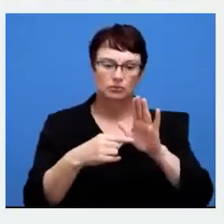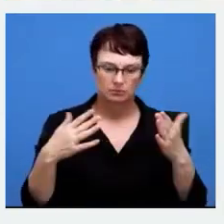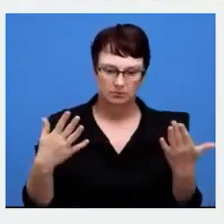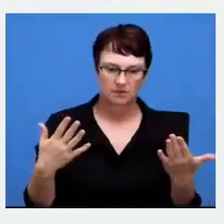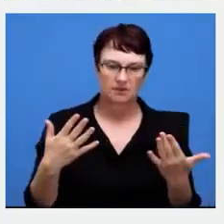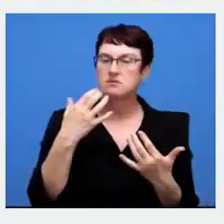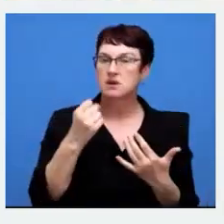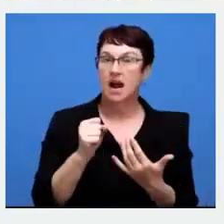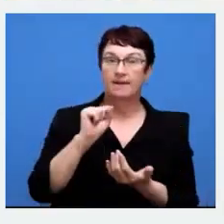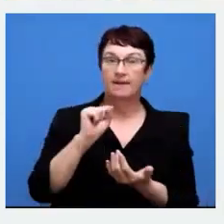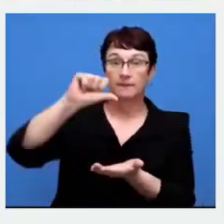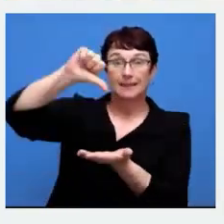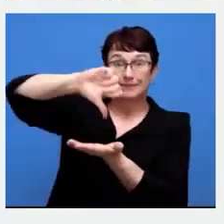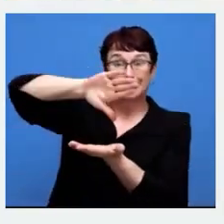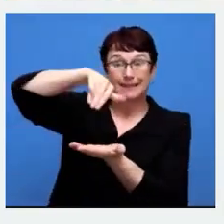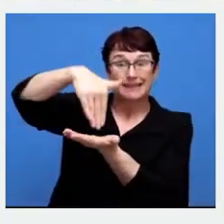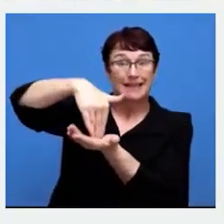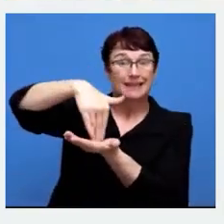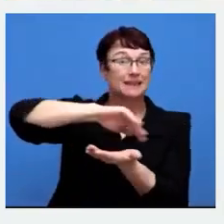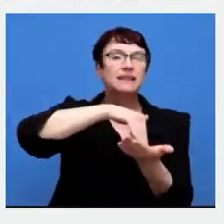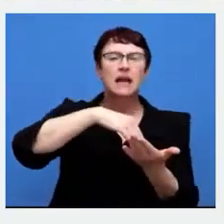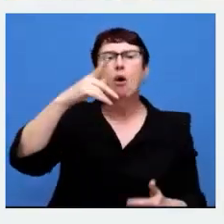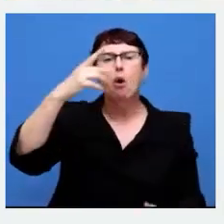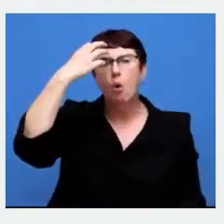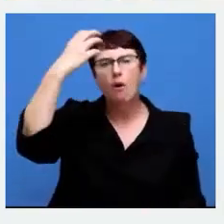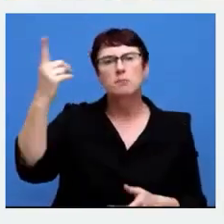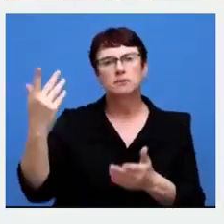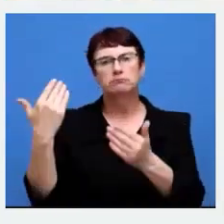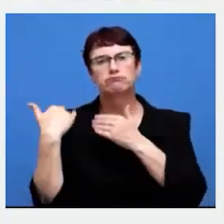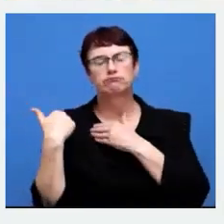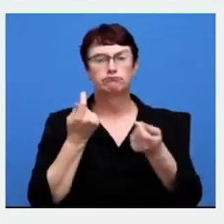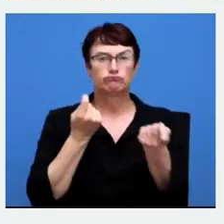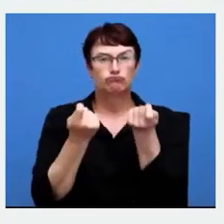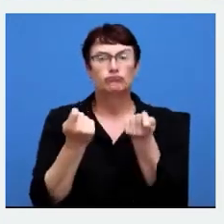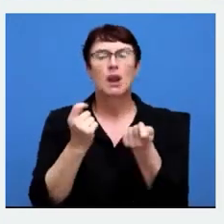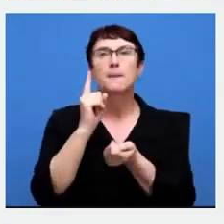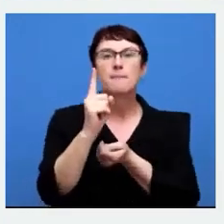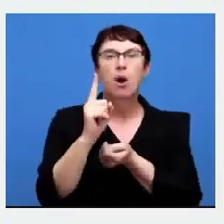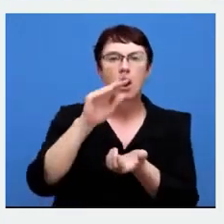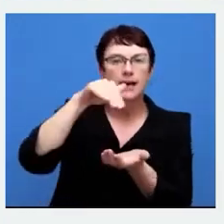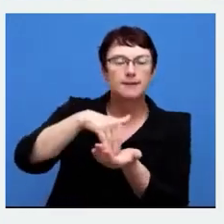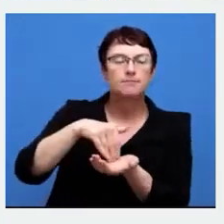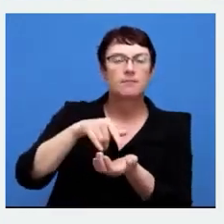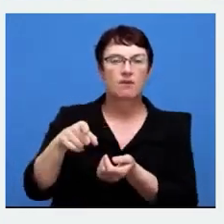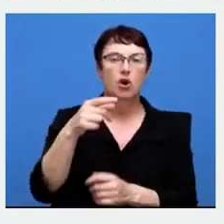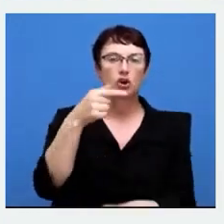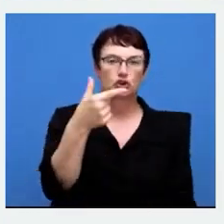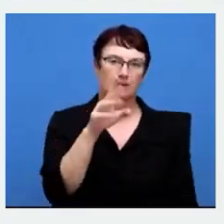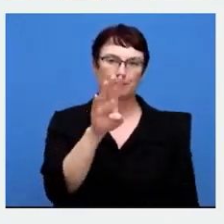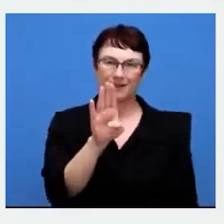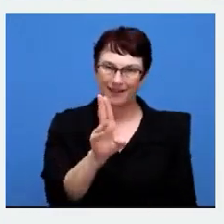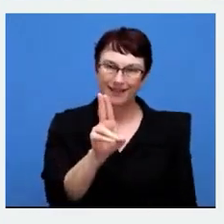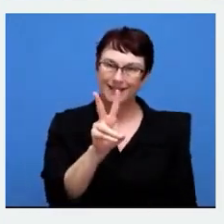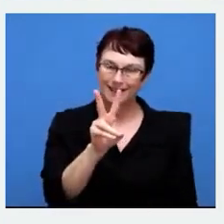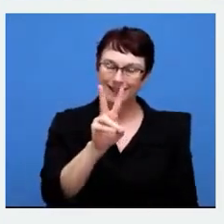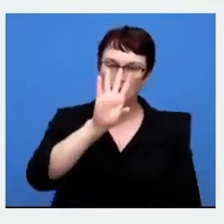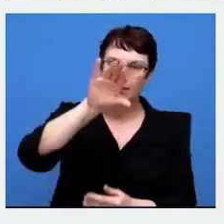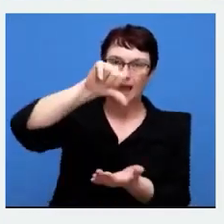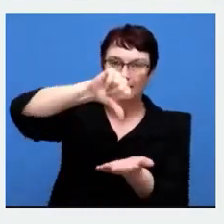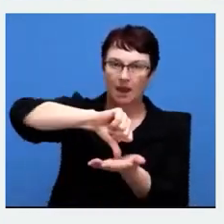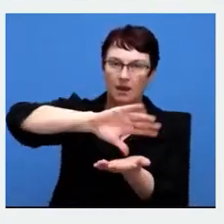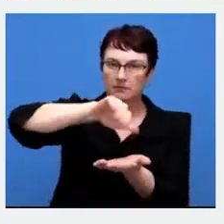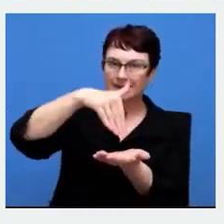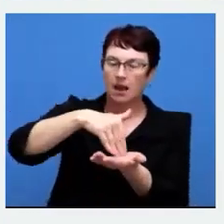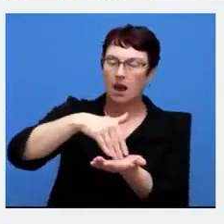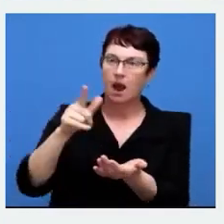the municipality, retain significant operational autonomy. And this reflects, let's